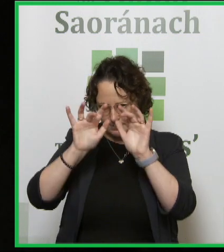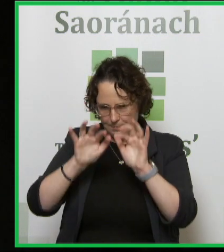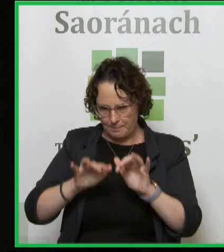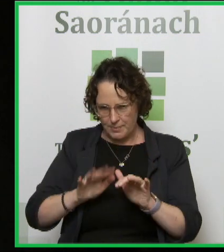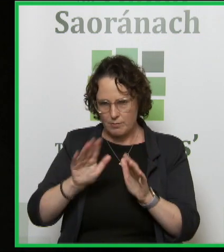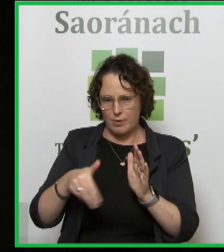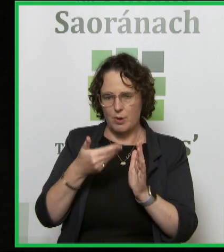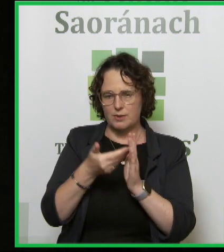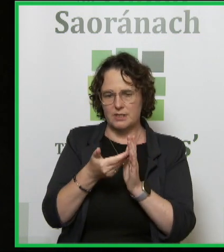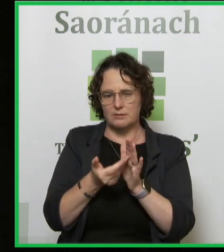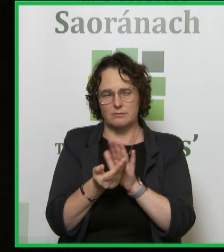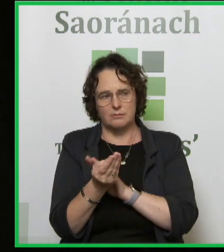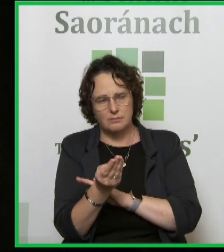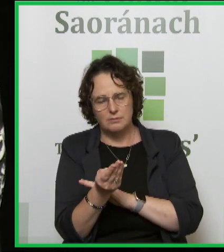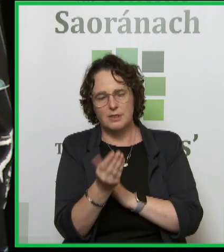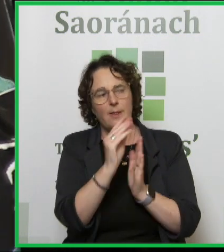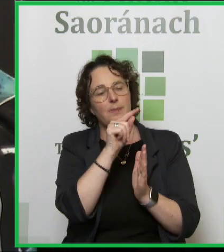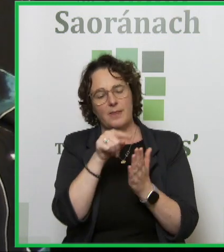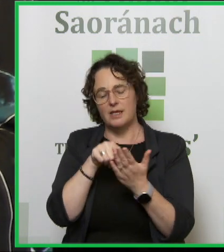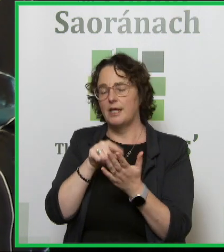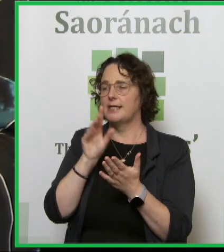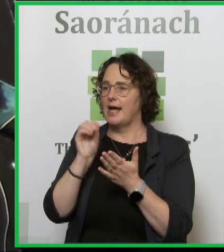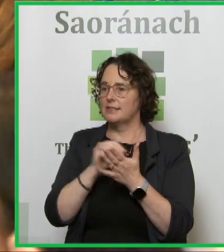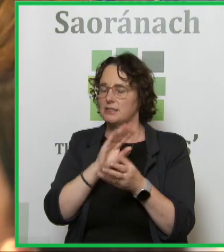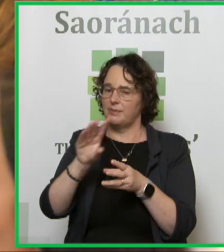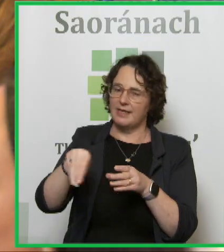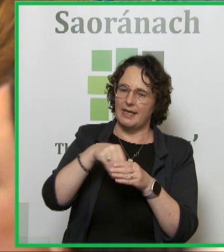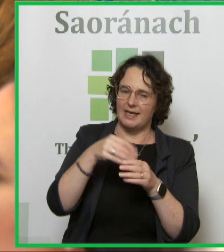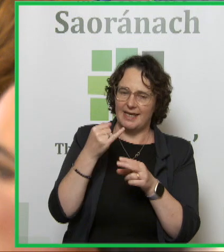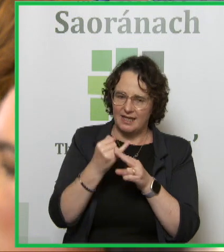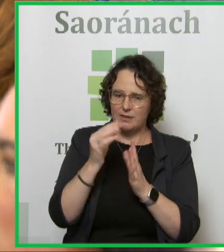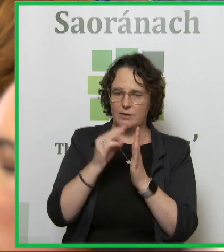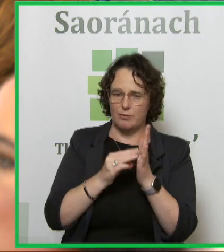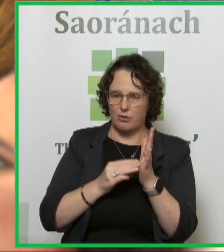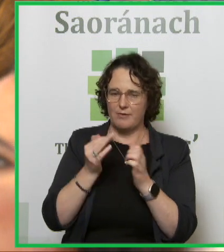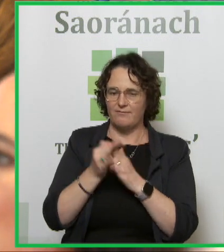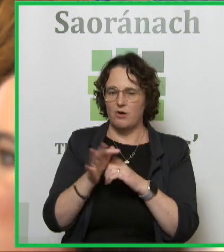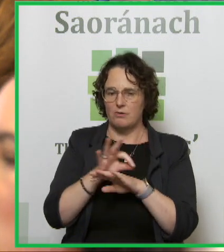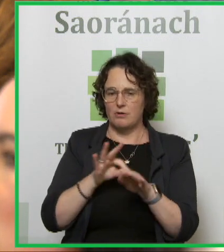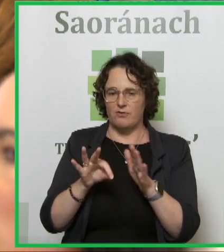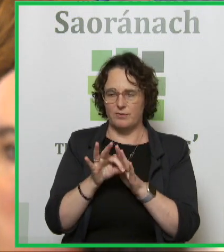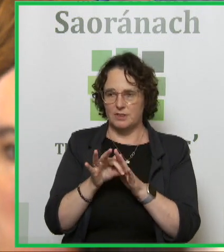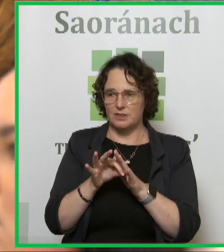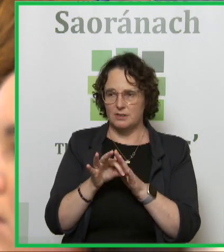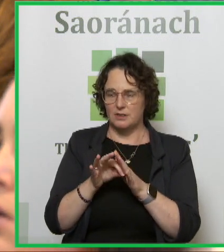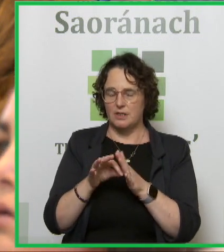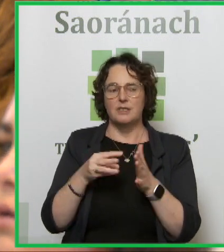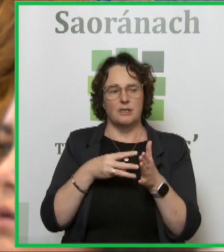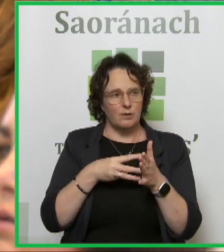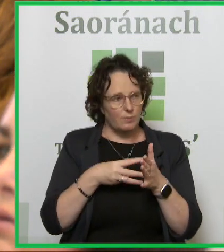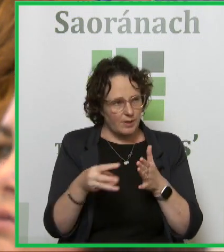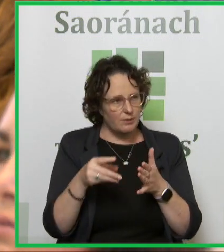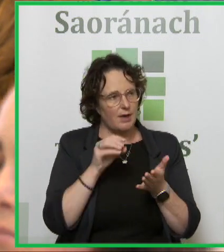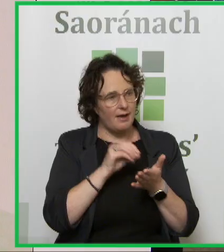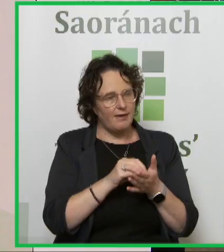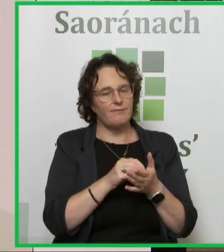get there. It has to be in the programme for government. It has to work so that when it comes to a cabinet committee, it